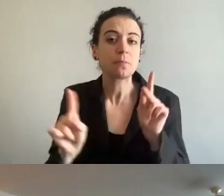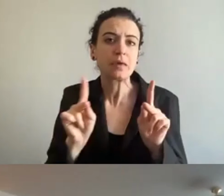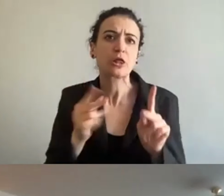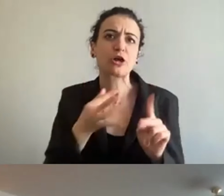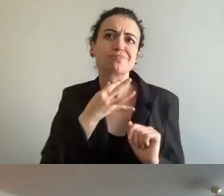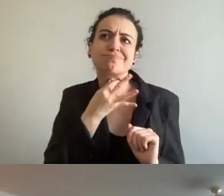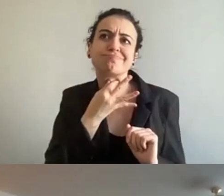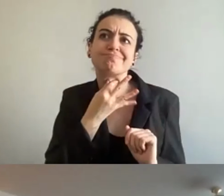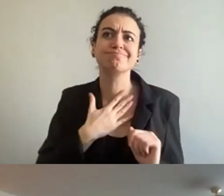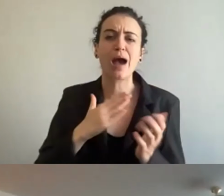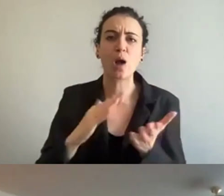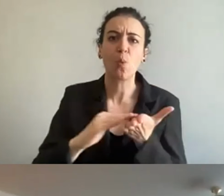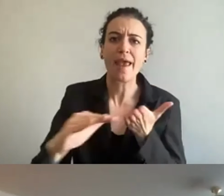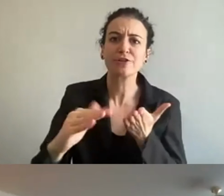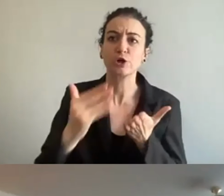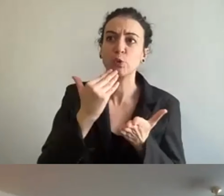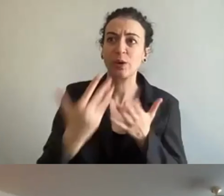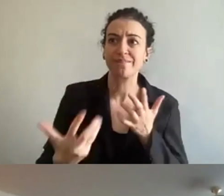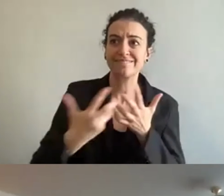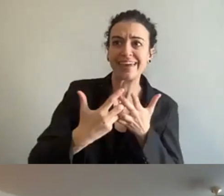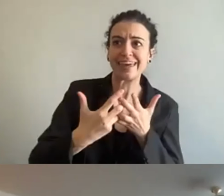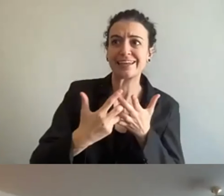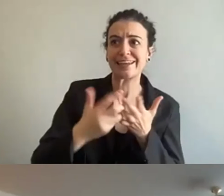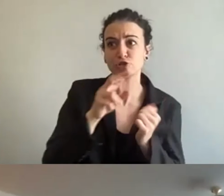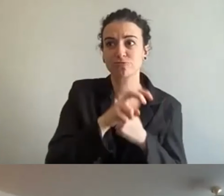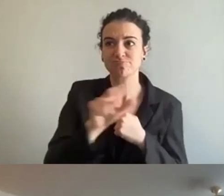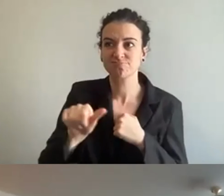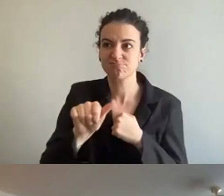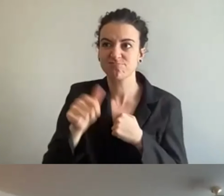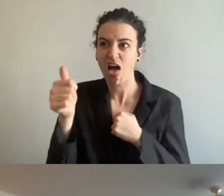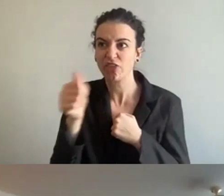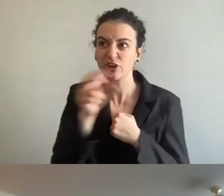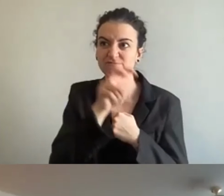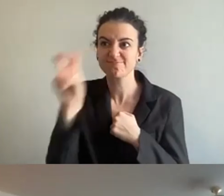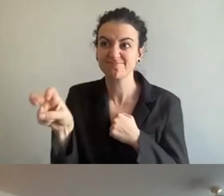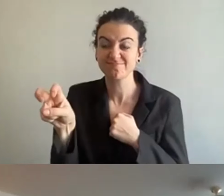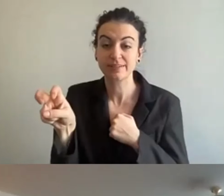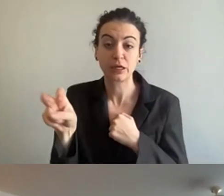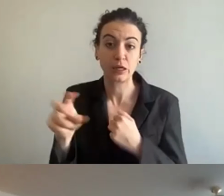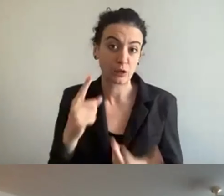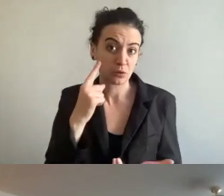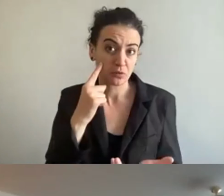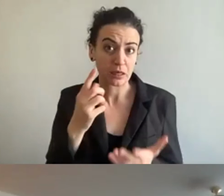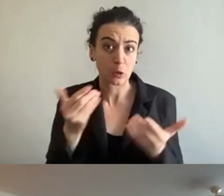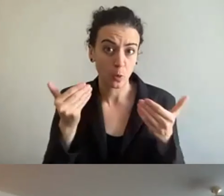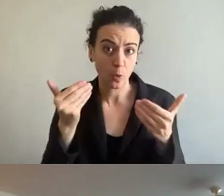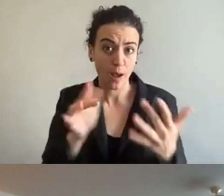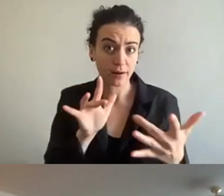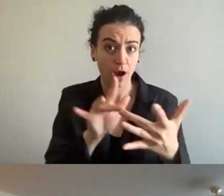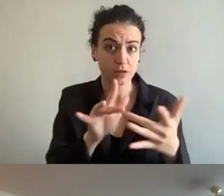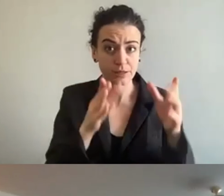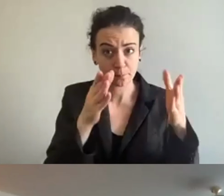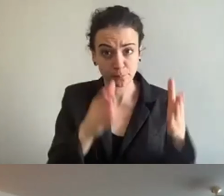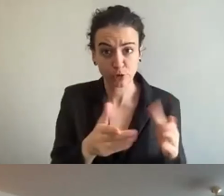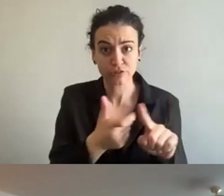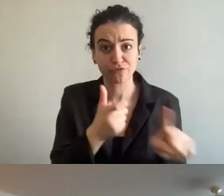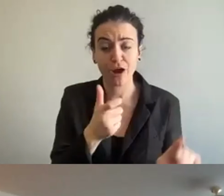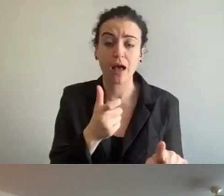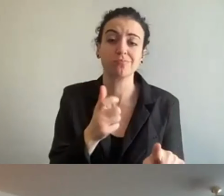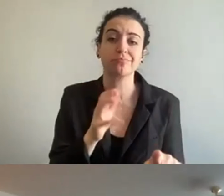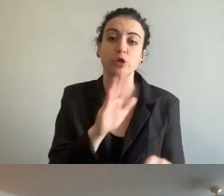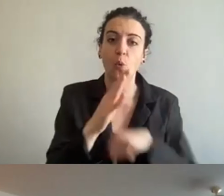waiver, talk to your SSA, talk to someone else at the county board about that. Right. You know, and Yeah. that's something the whole team